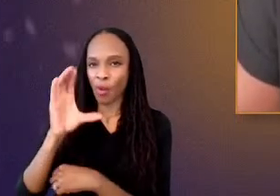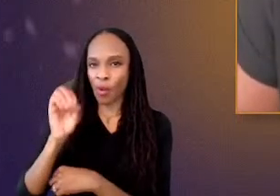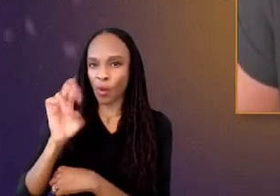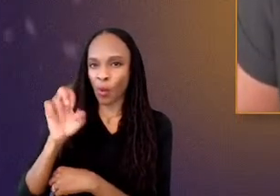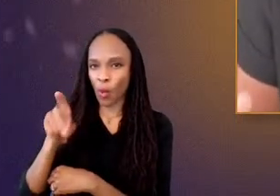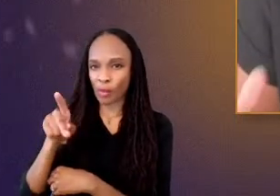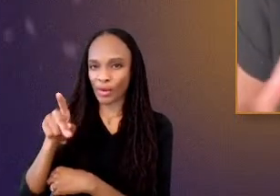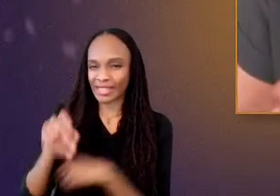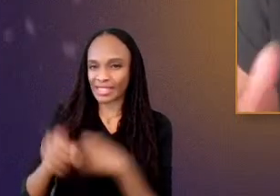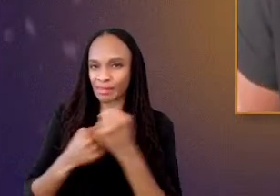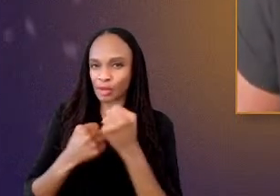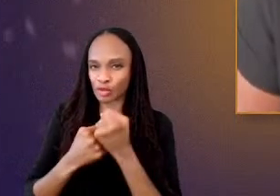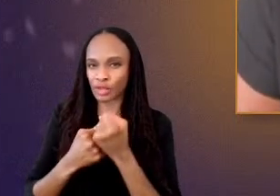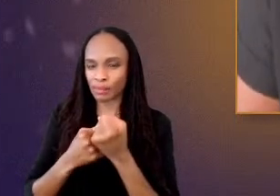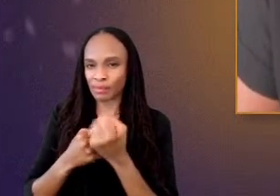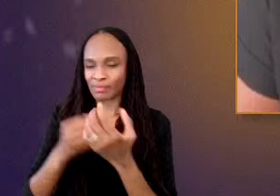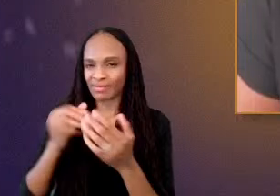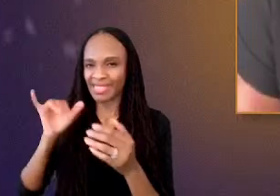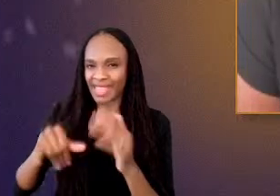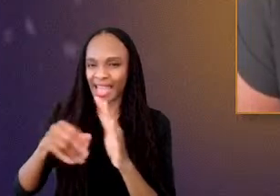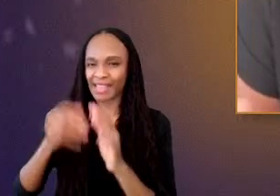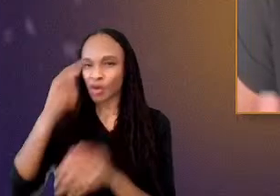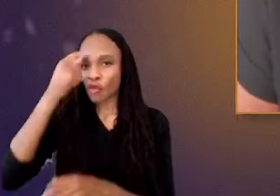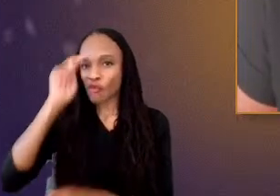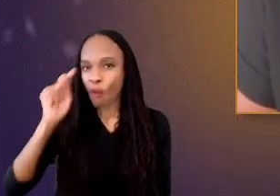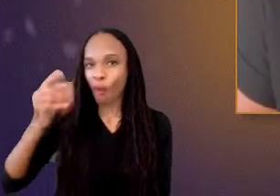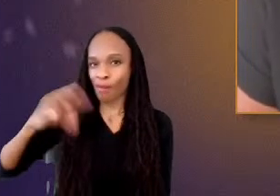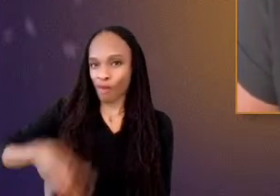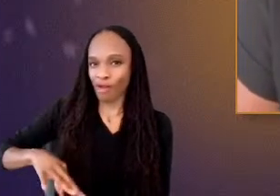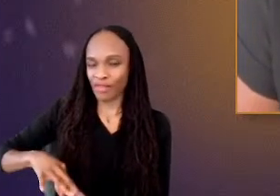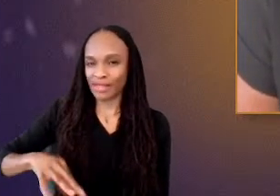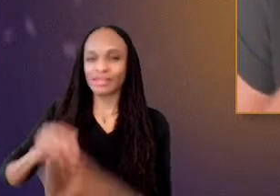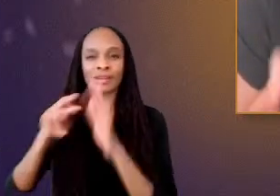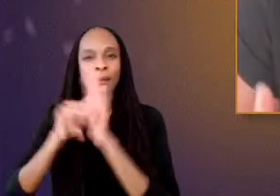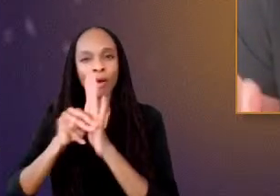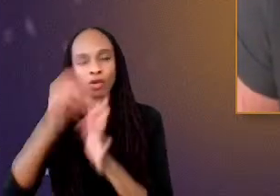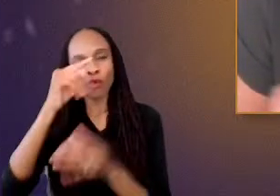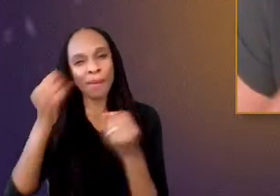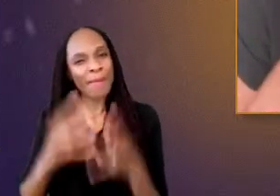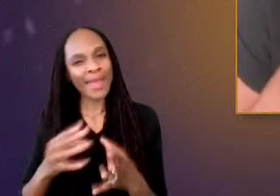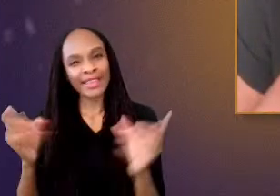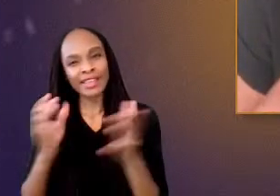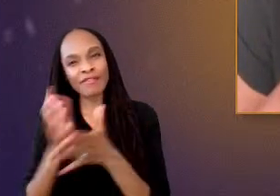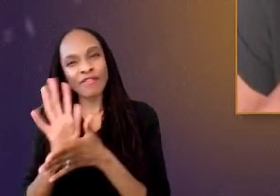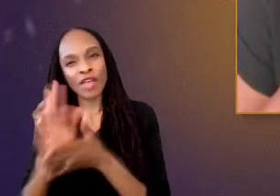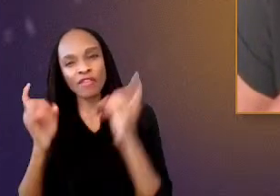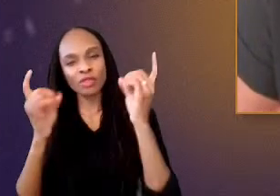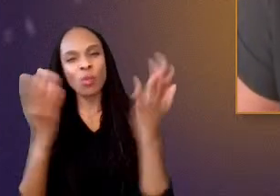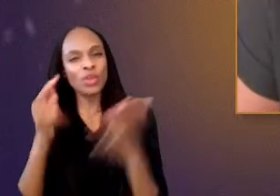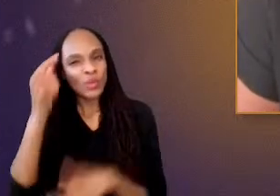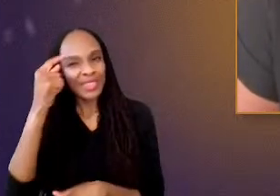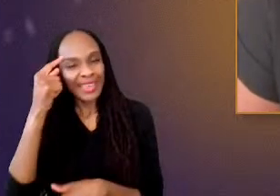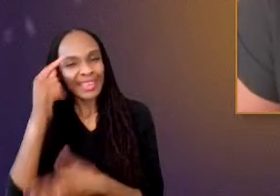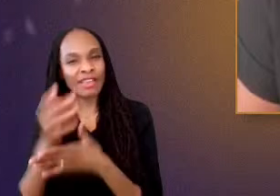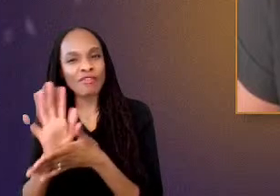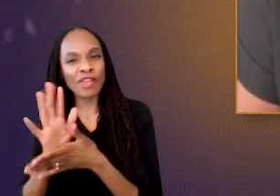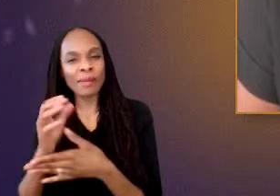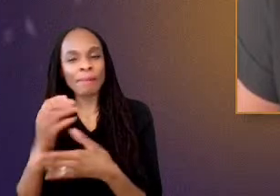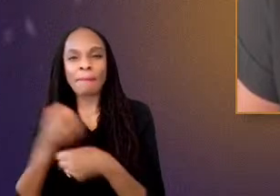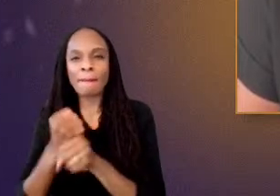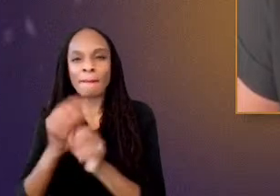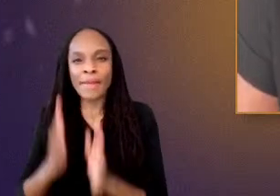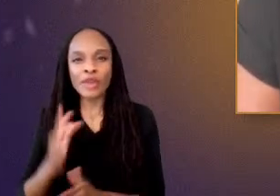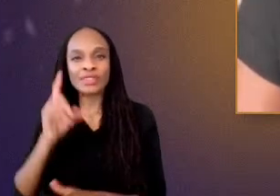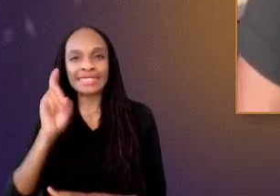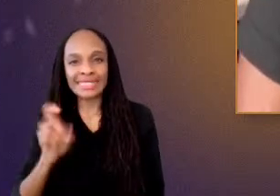model, you know, for-profit model for a lot of film festivals. What do you think that filmmakers need to understand